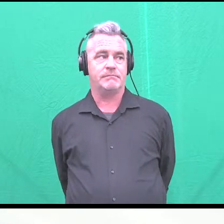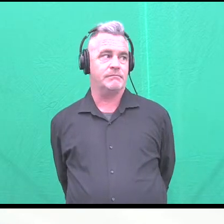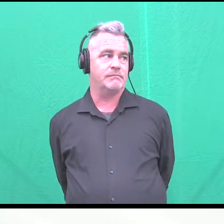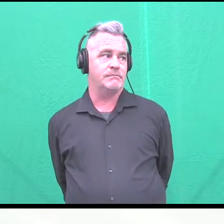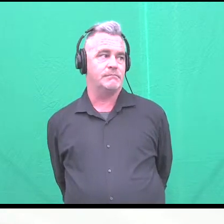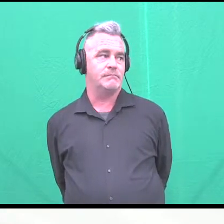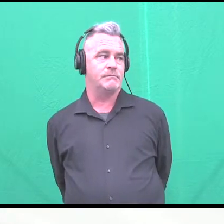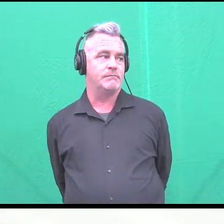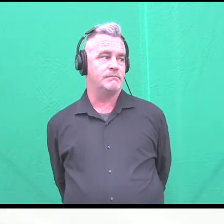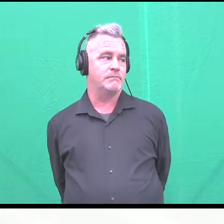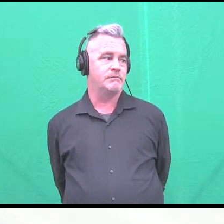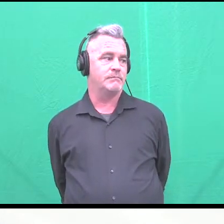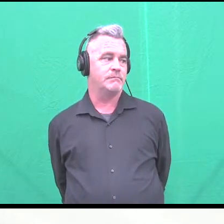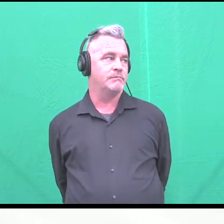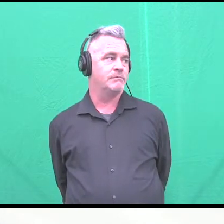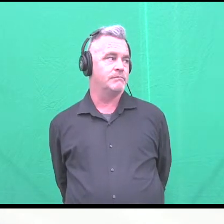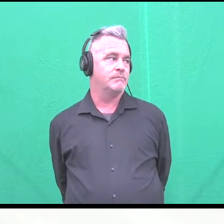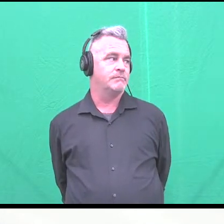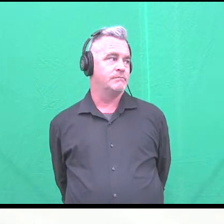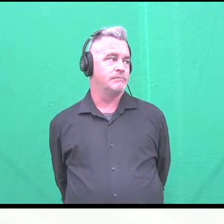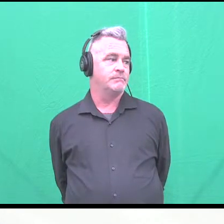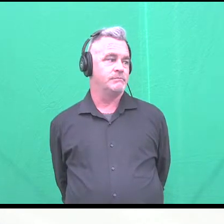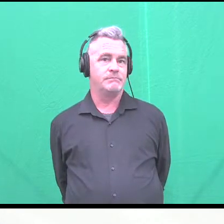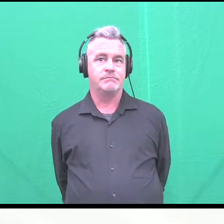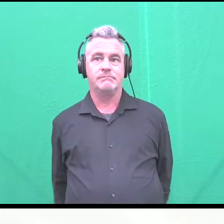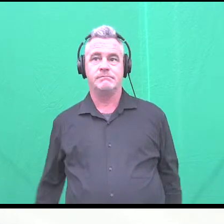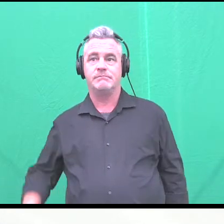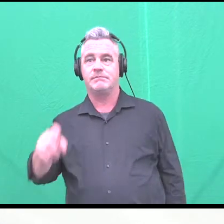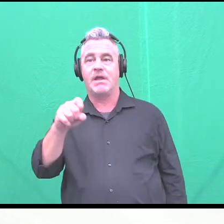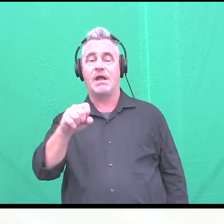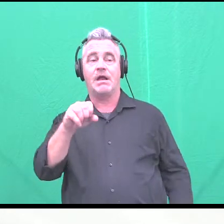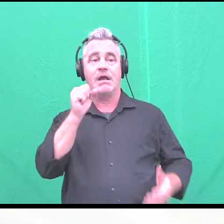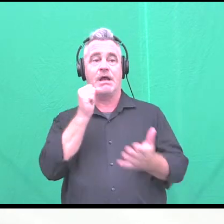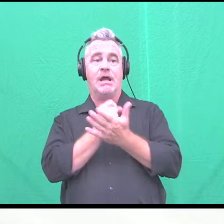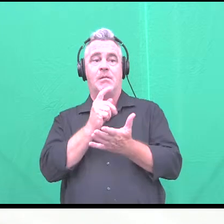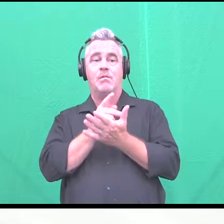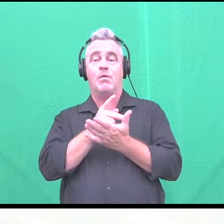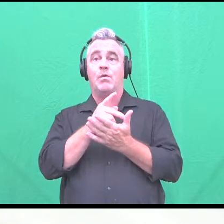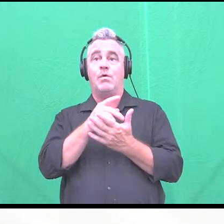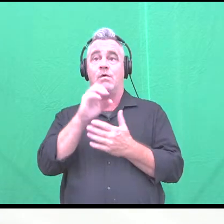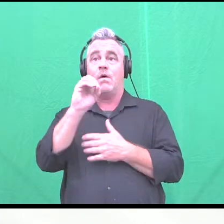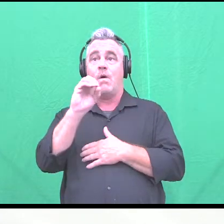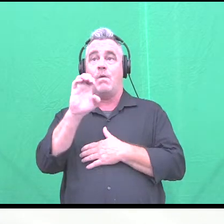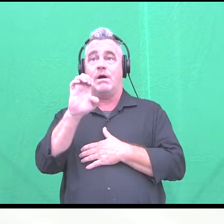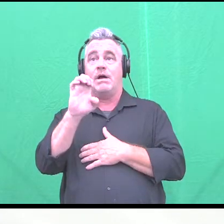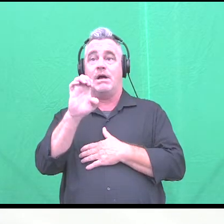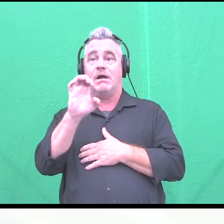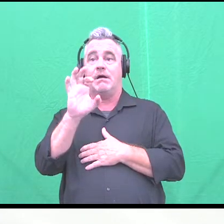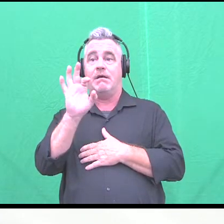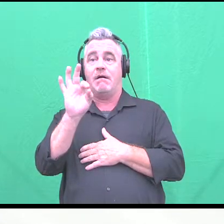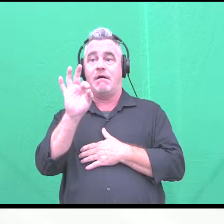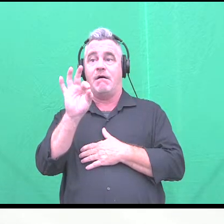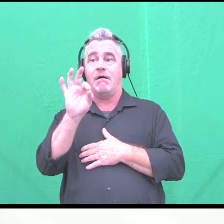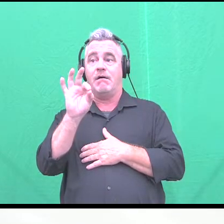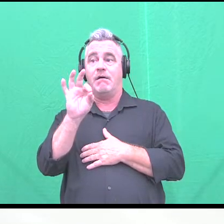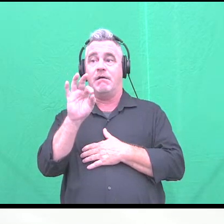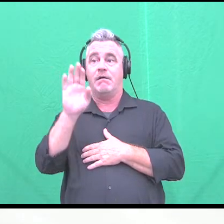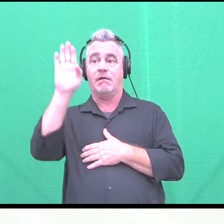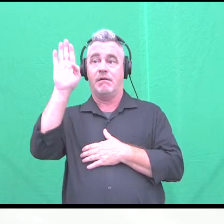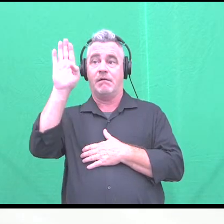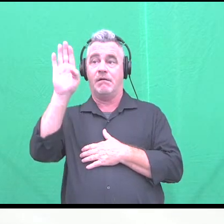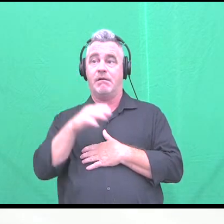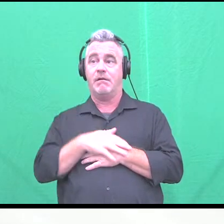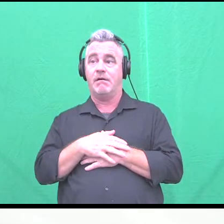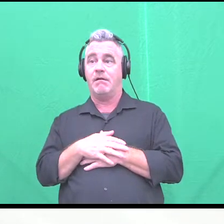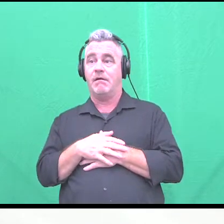Okay, so I'm going to need a motion to approve OE9, the monitoring report. I'll move that, and Can